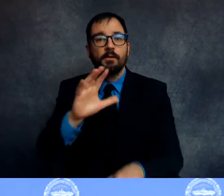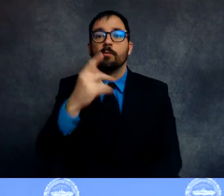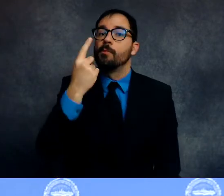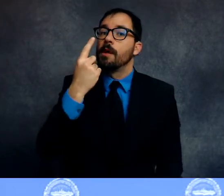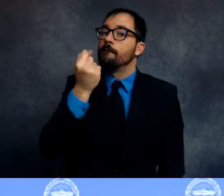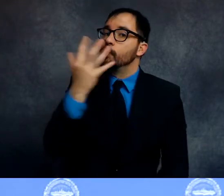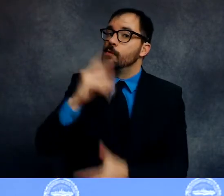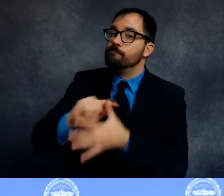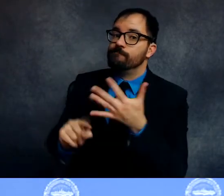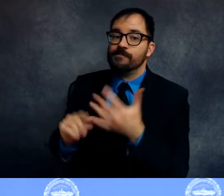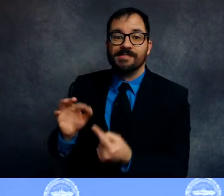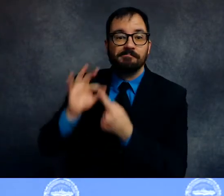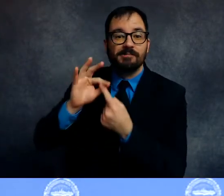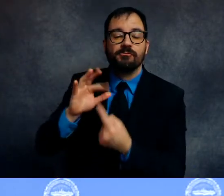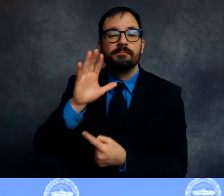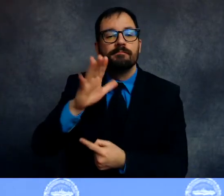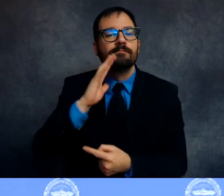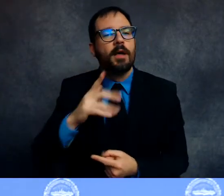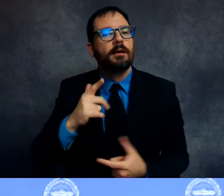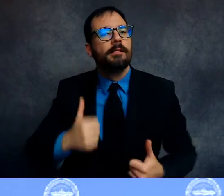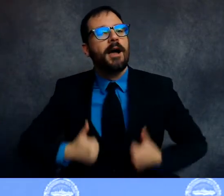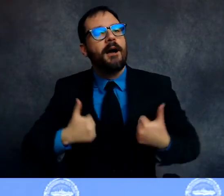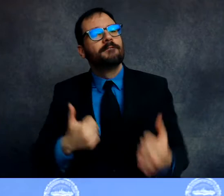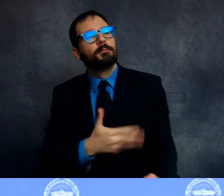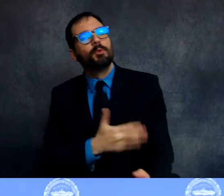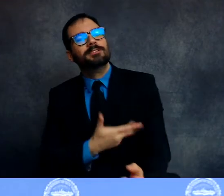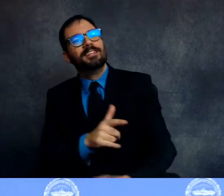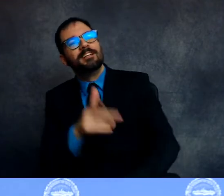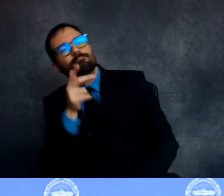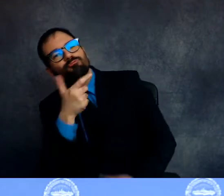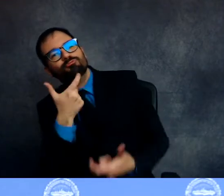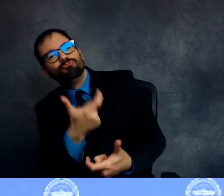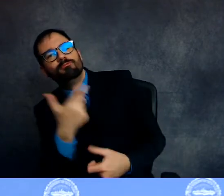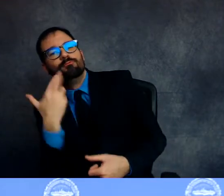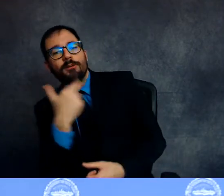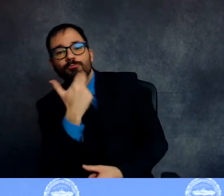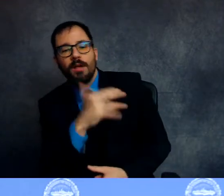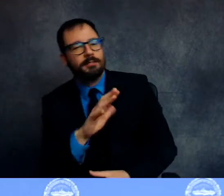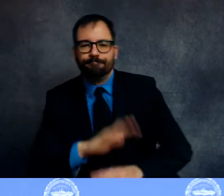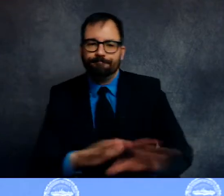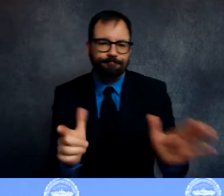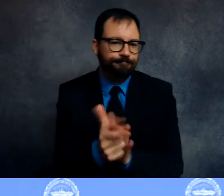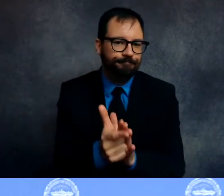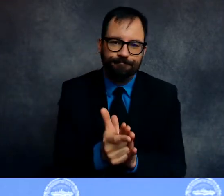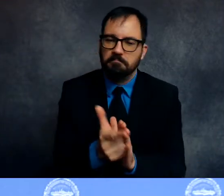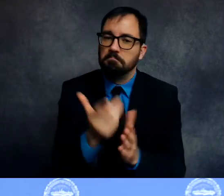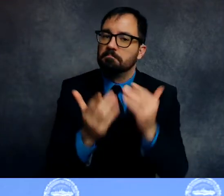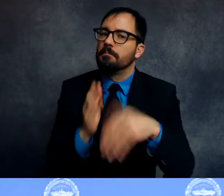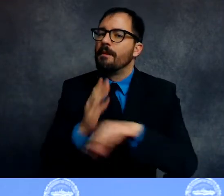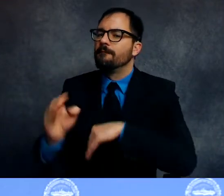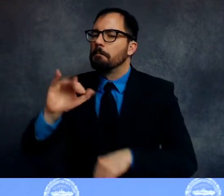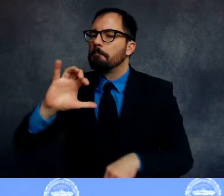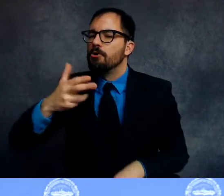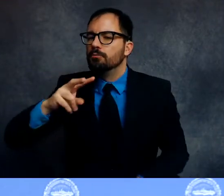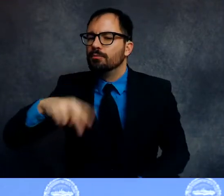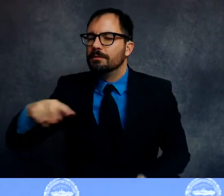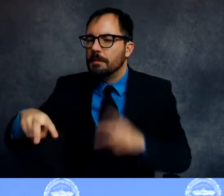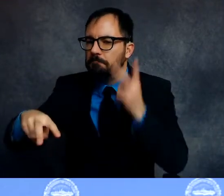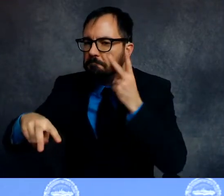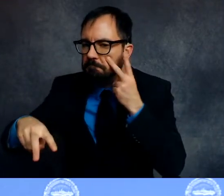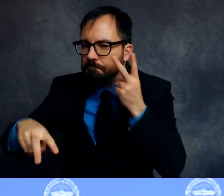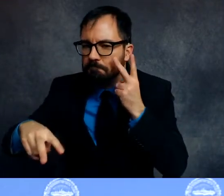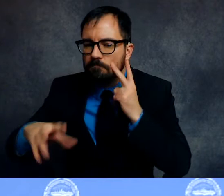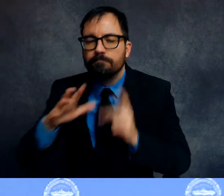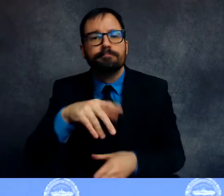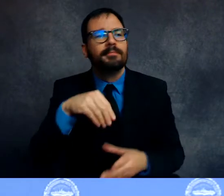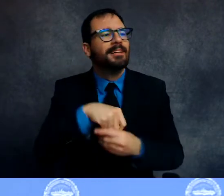numbers are safe before we do that. What we're not moving forward with is live music in restaurants until at least March 22nd. We